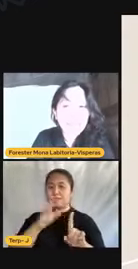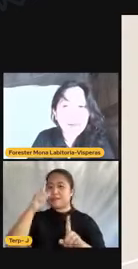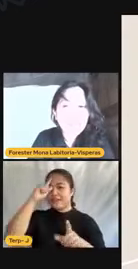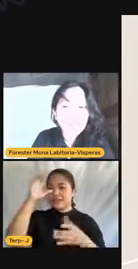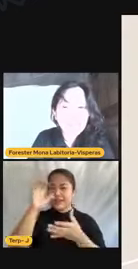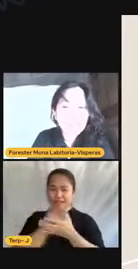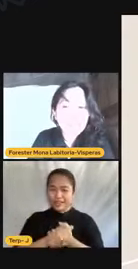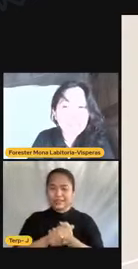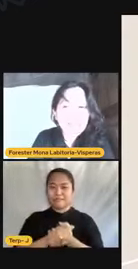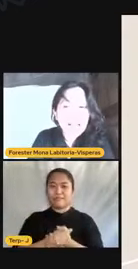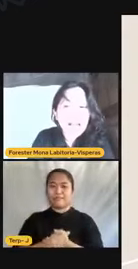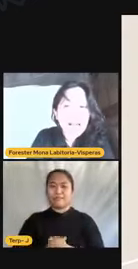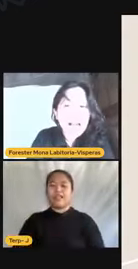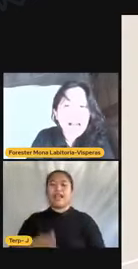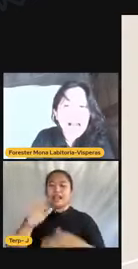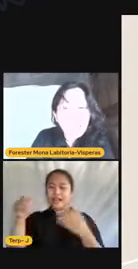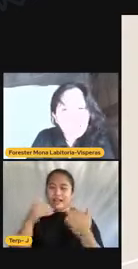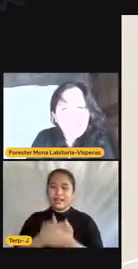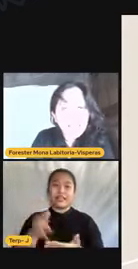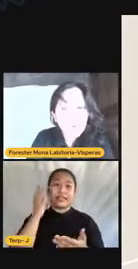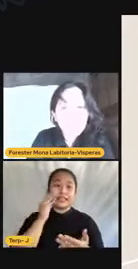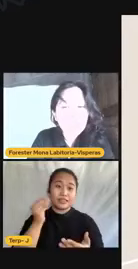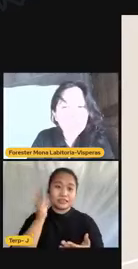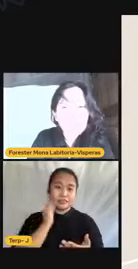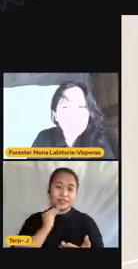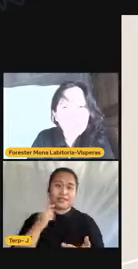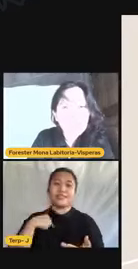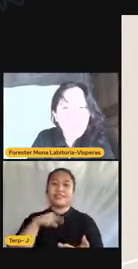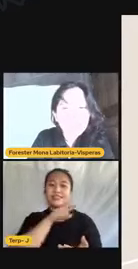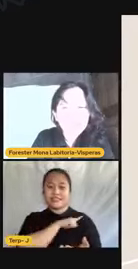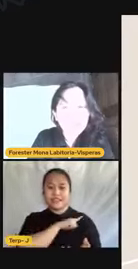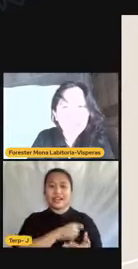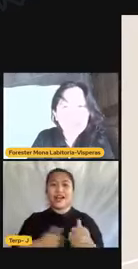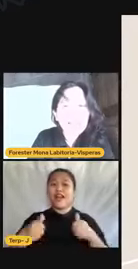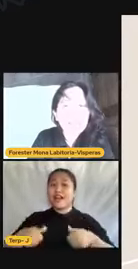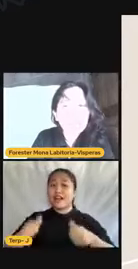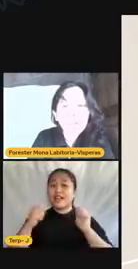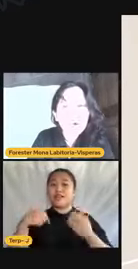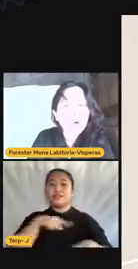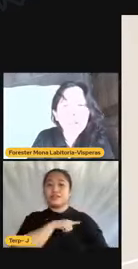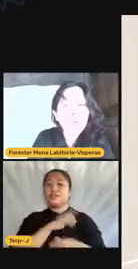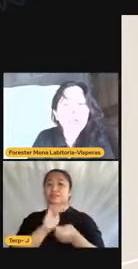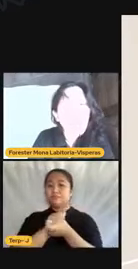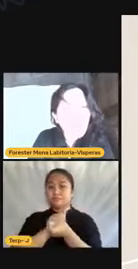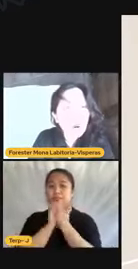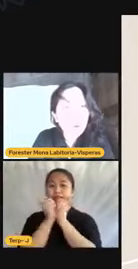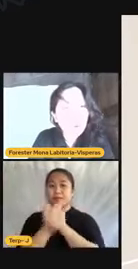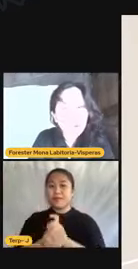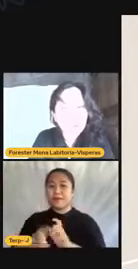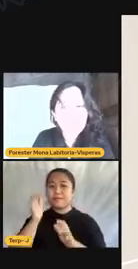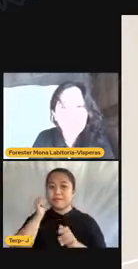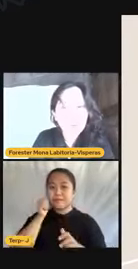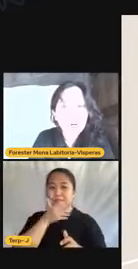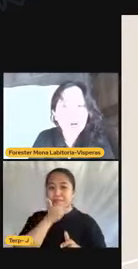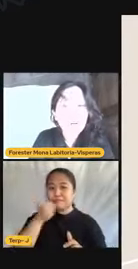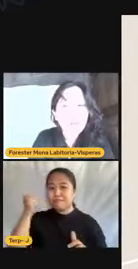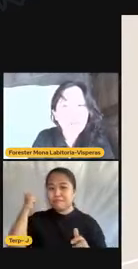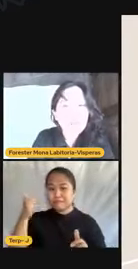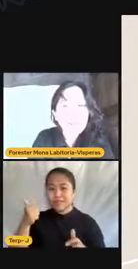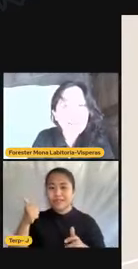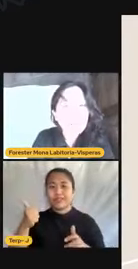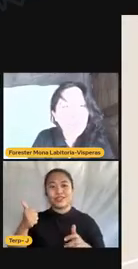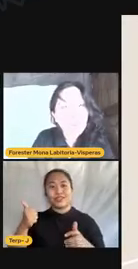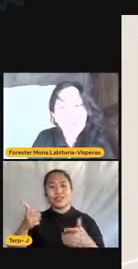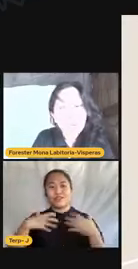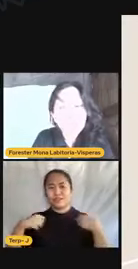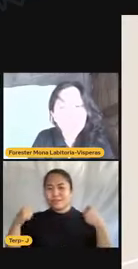mine and my children's, actually allowed us to be better and more whole now than before.